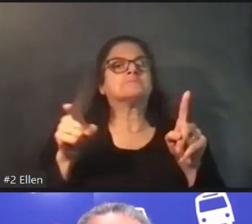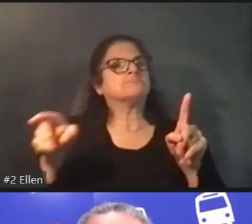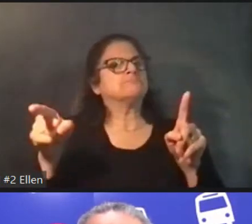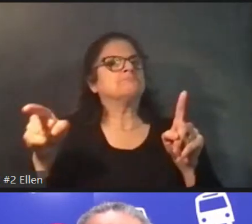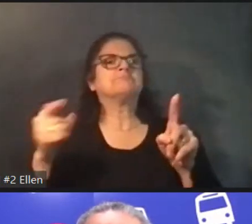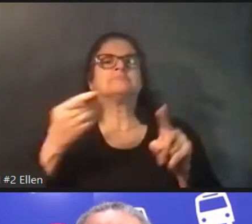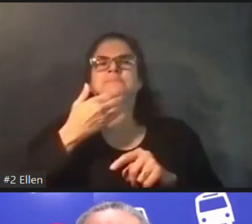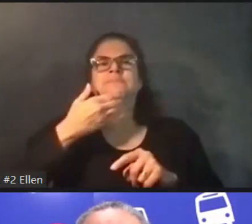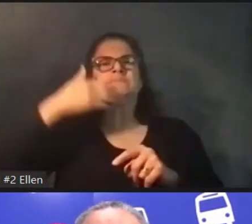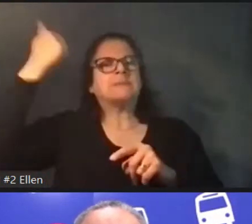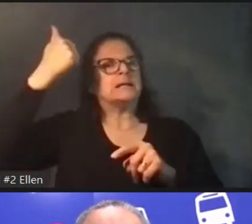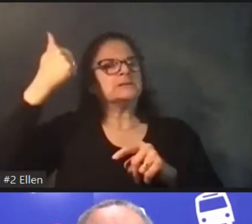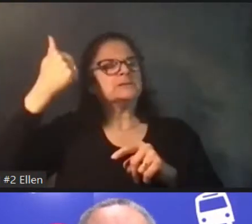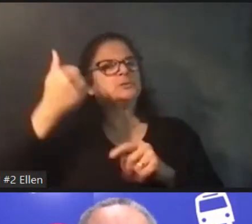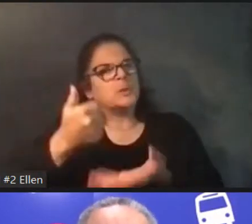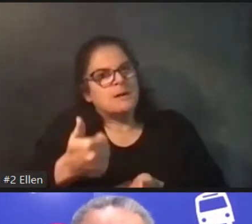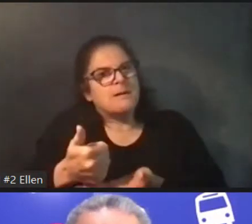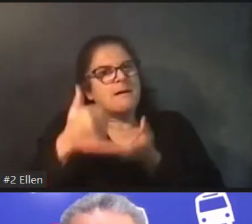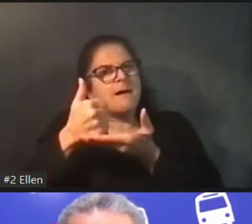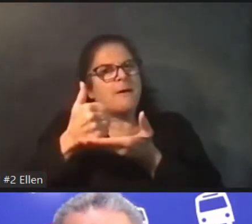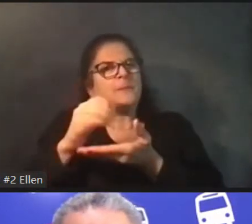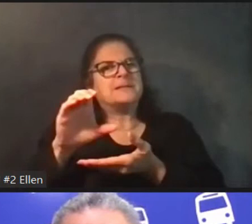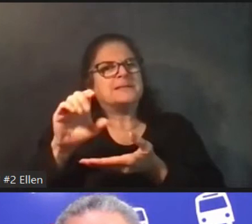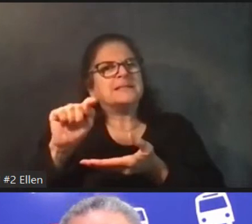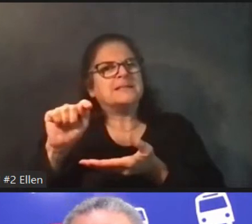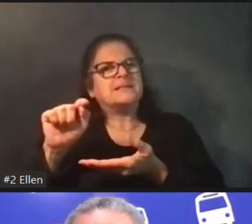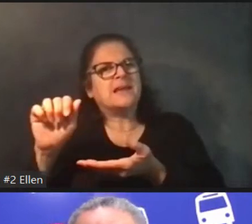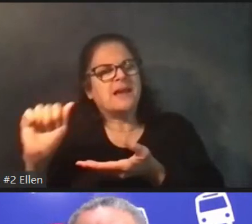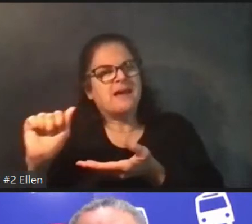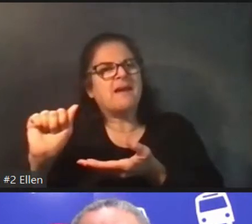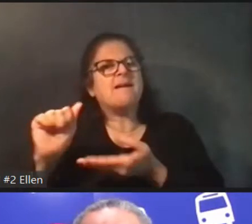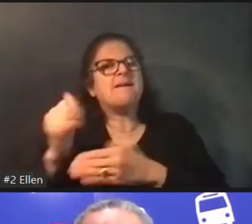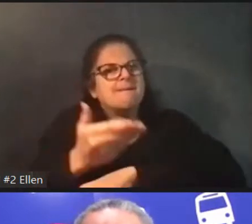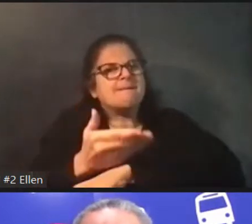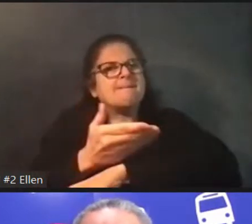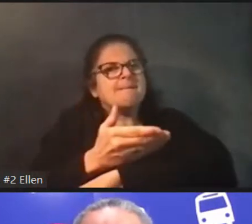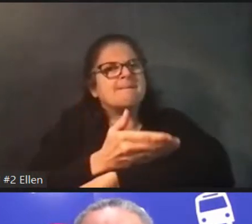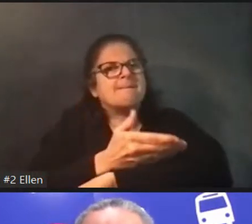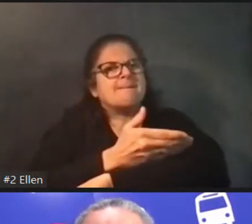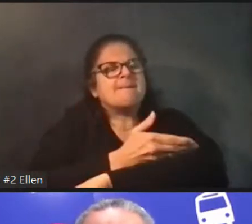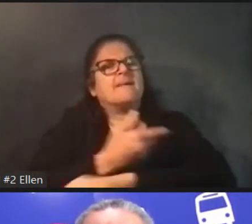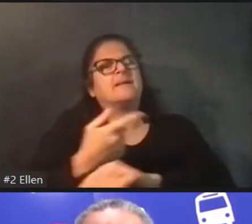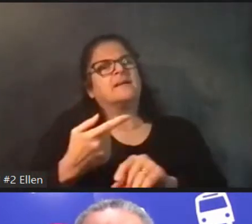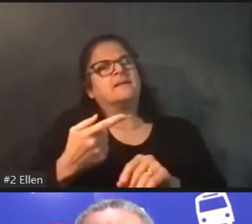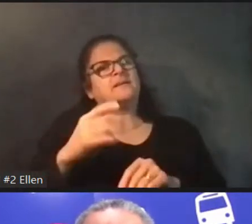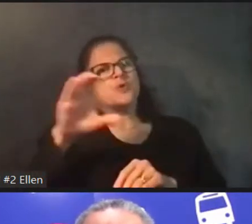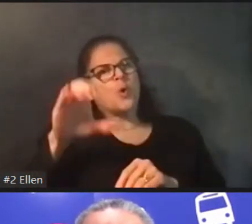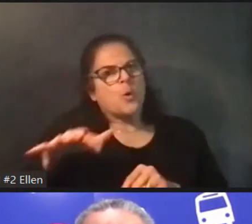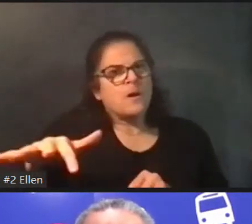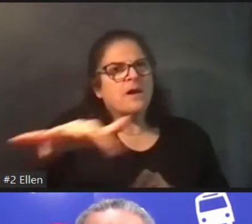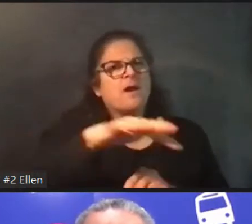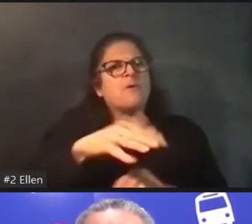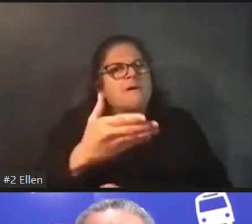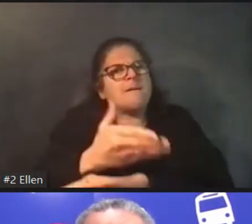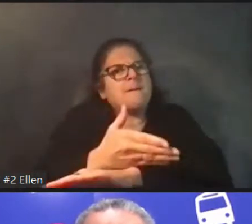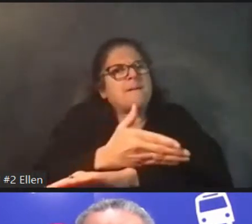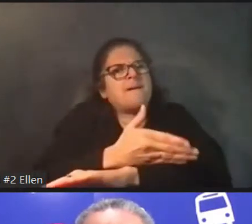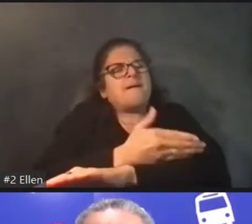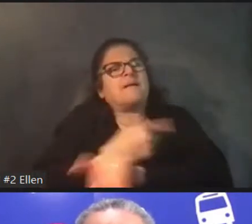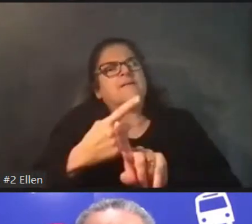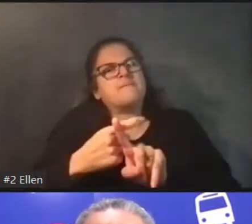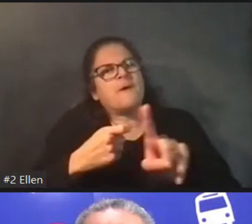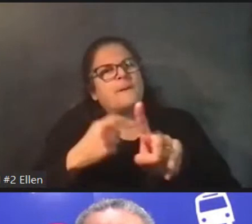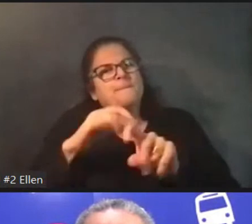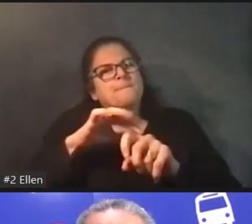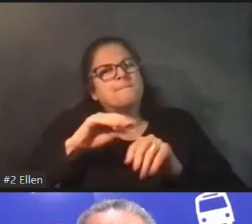pandemic and head first into our region's recovery. I can tell you that there are a number of